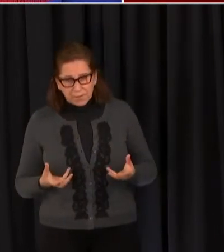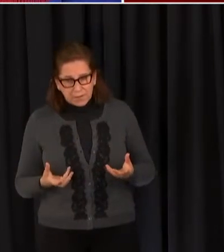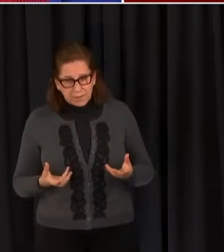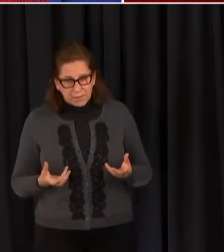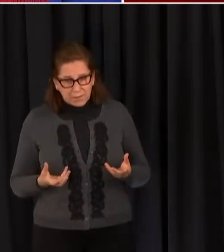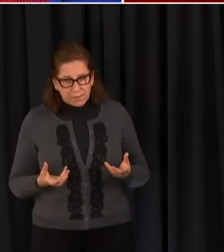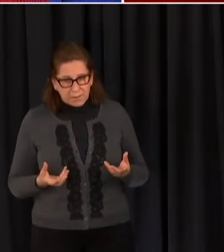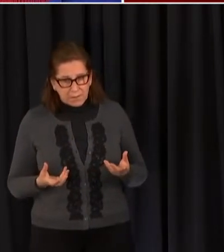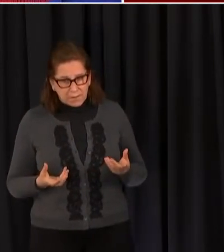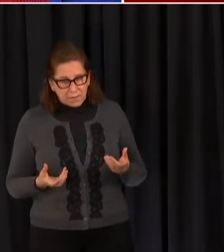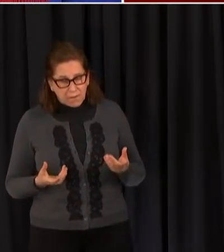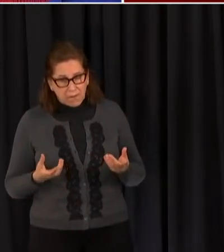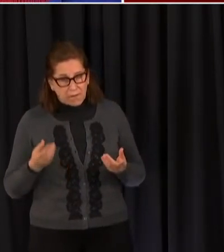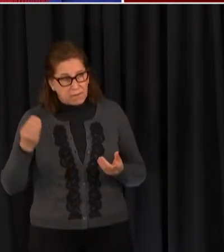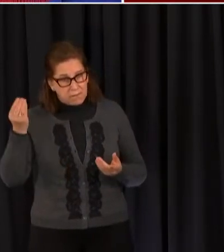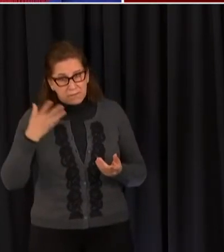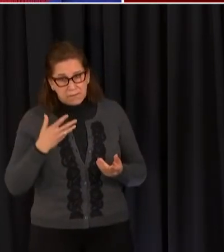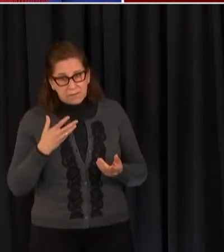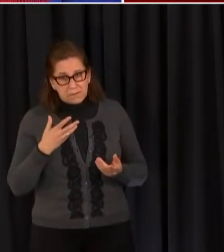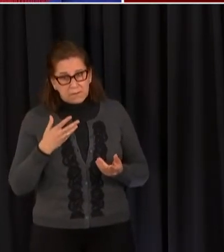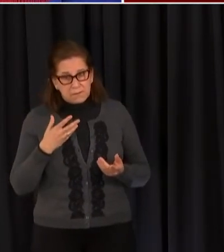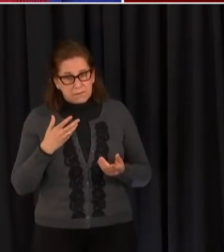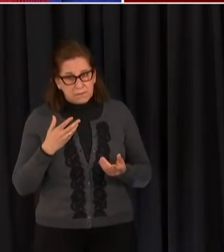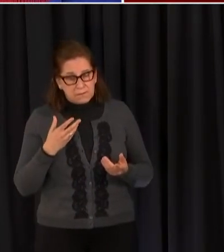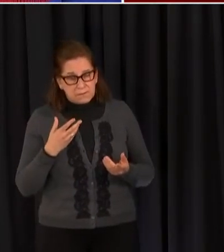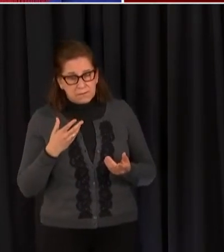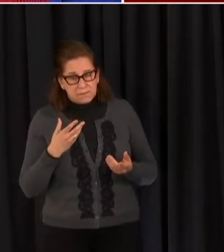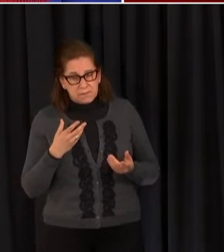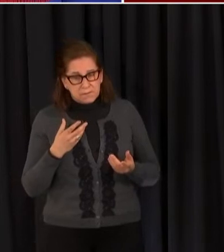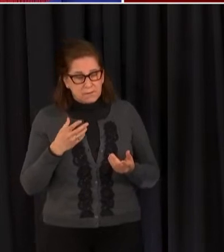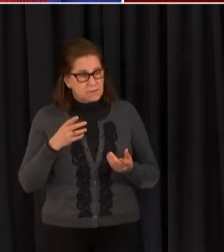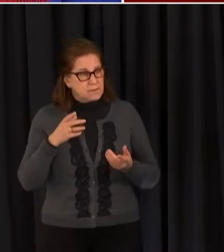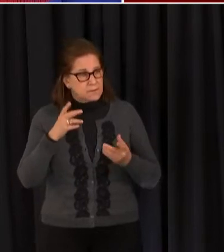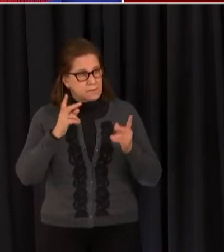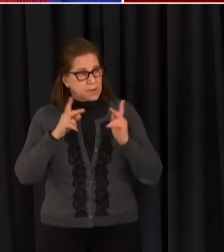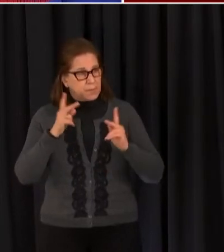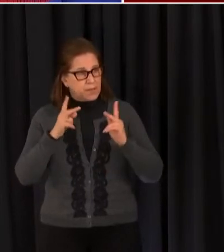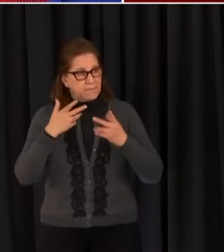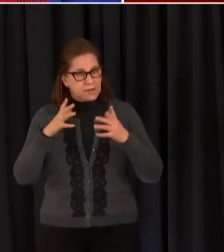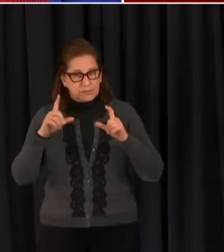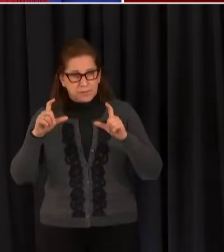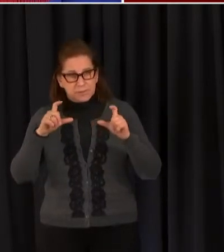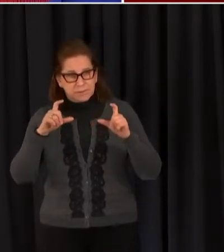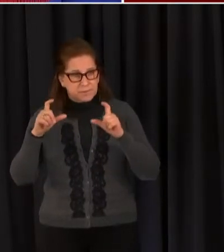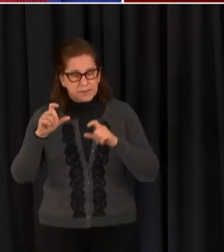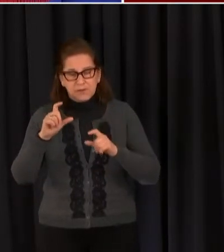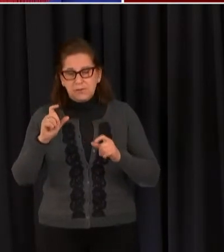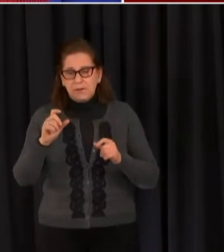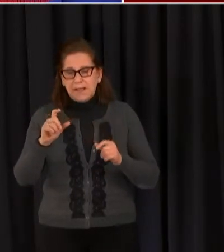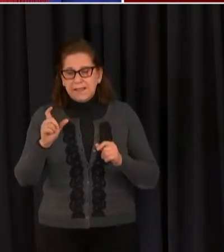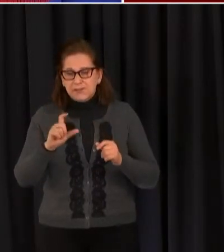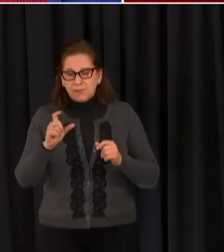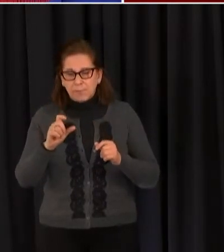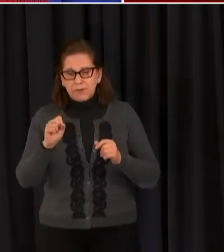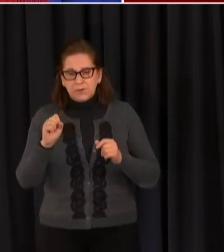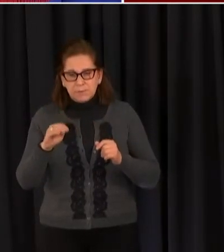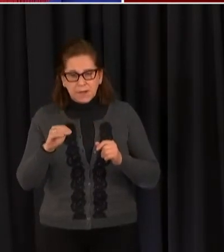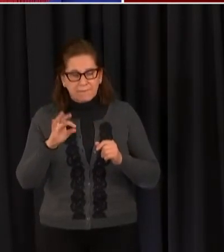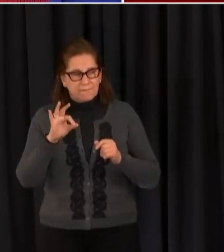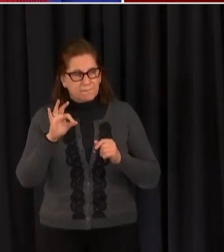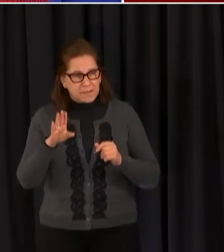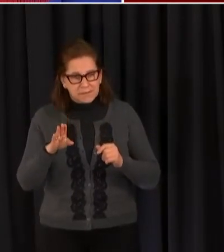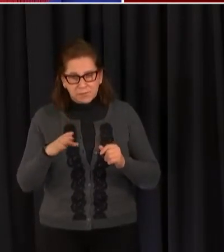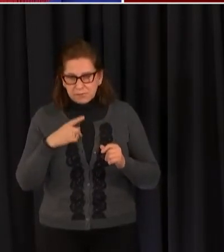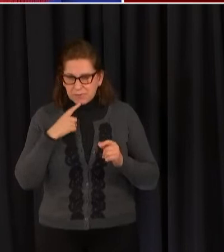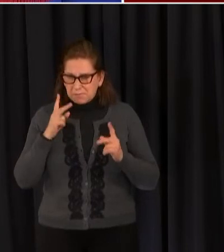obviously, well, what I'm told is that they know about it through social media, so people gather in one spot, but there are Yeah, like I thousands said, of people. let me